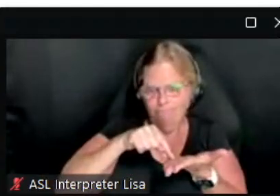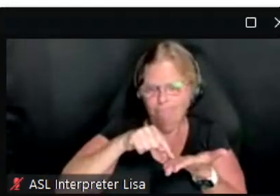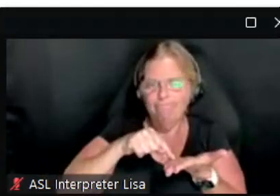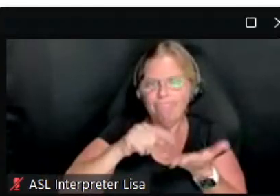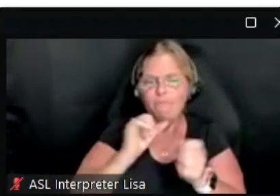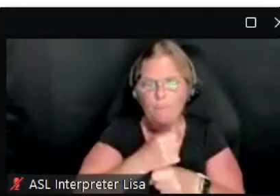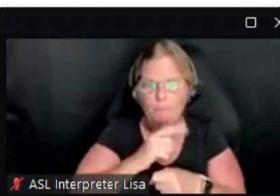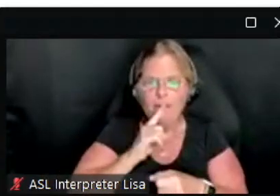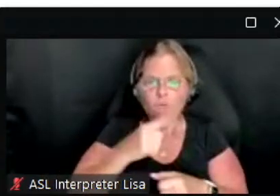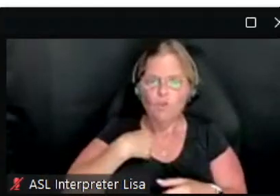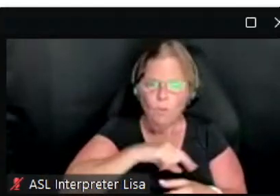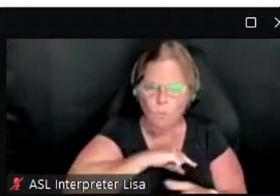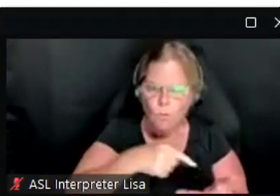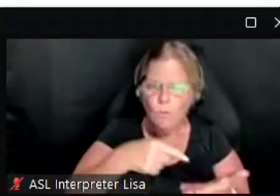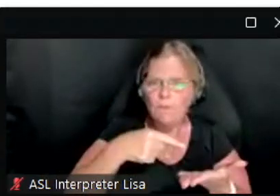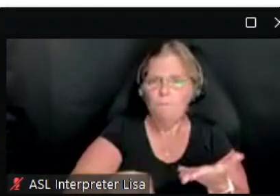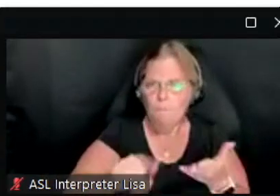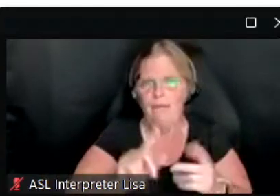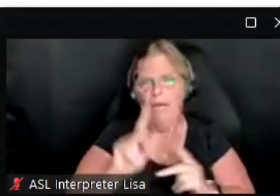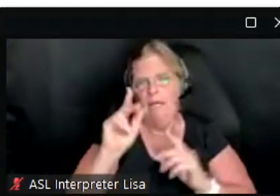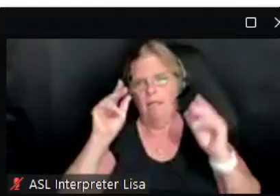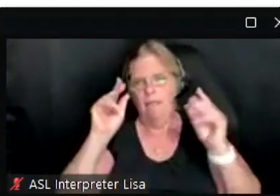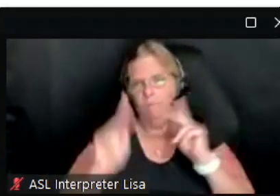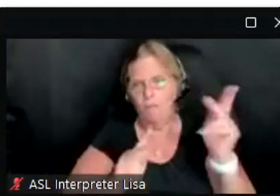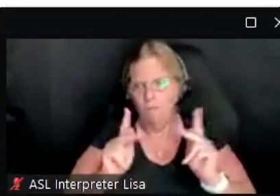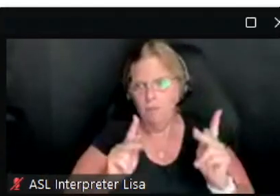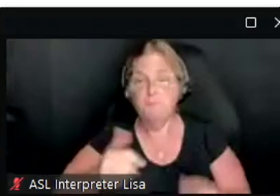are paying folks. Great.